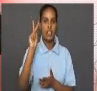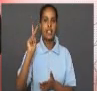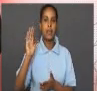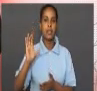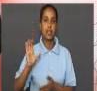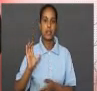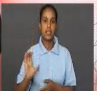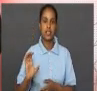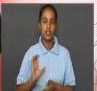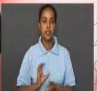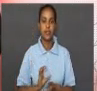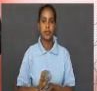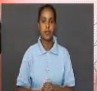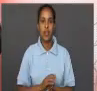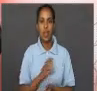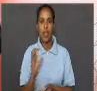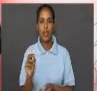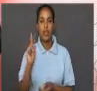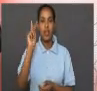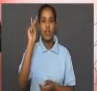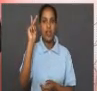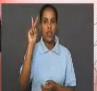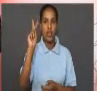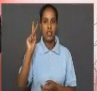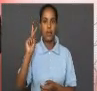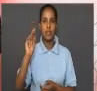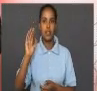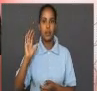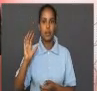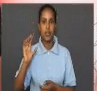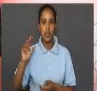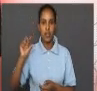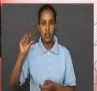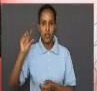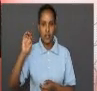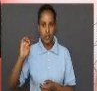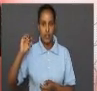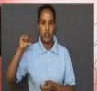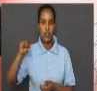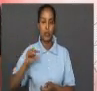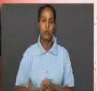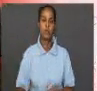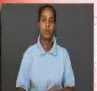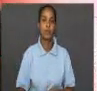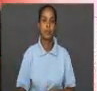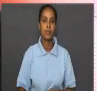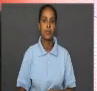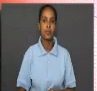subscript C and K subscript EQ.